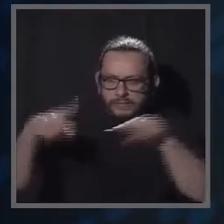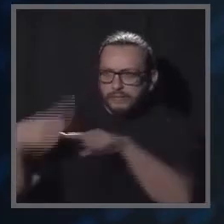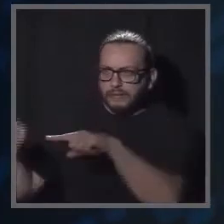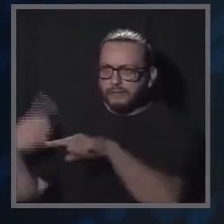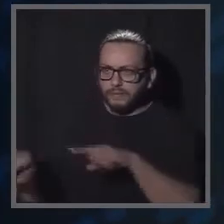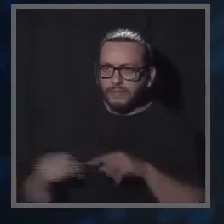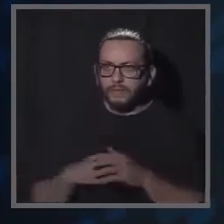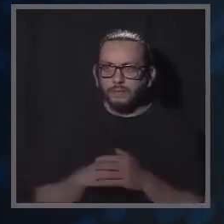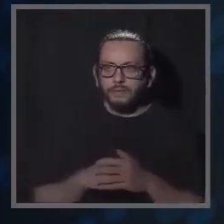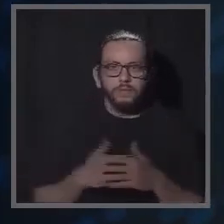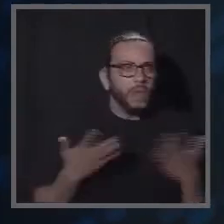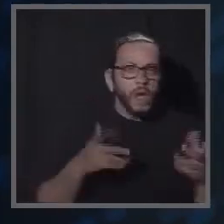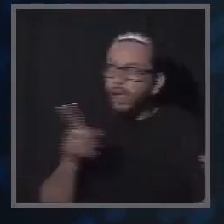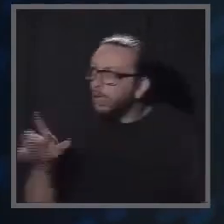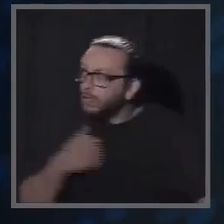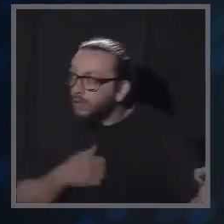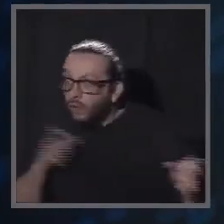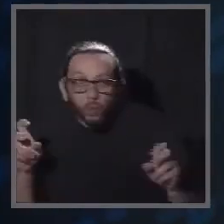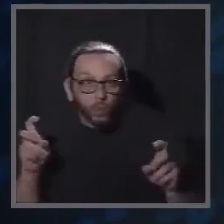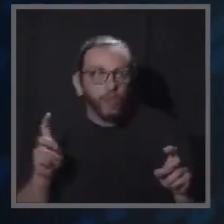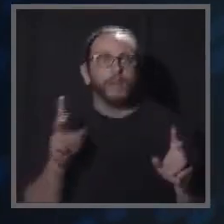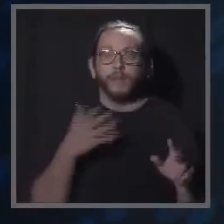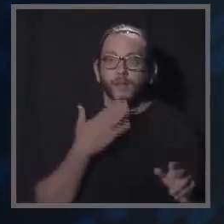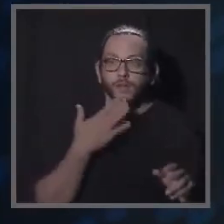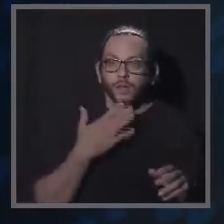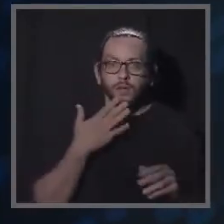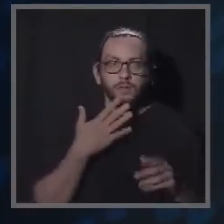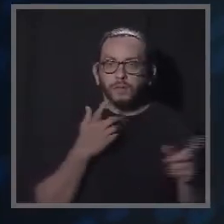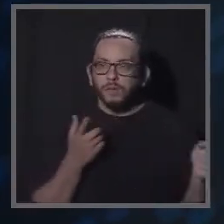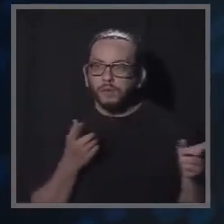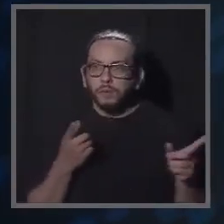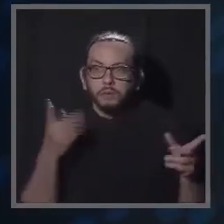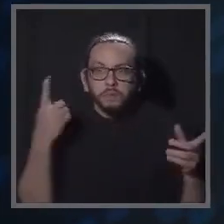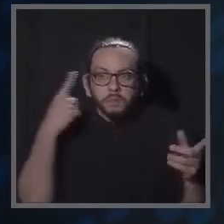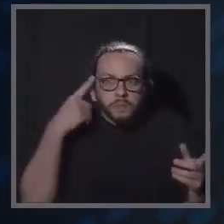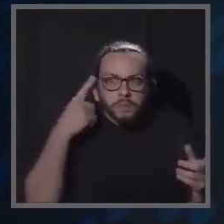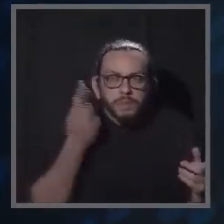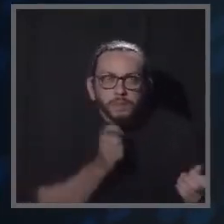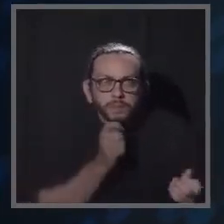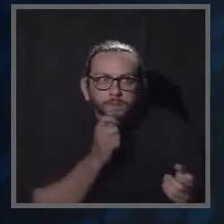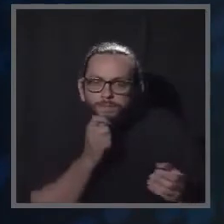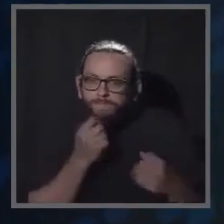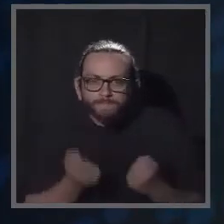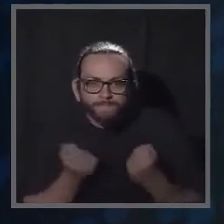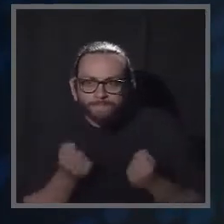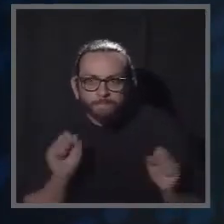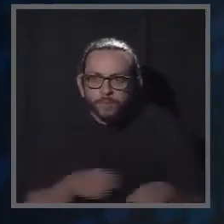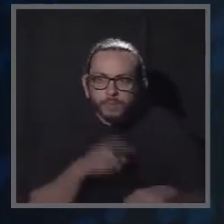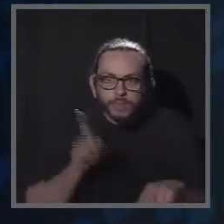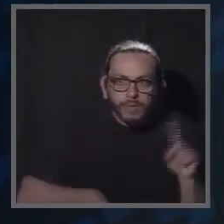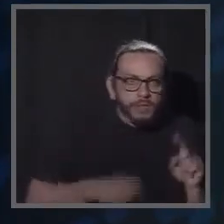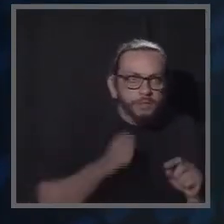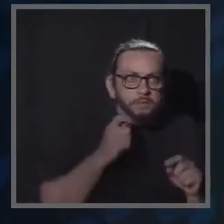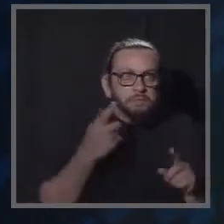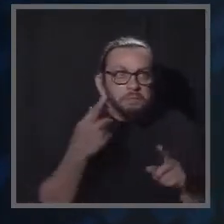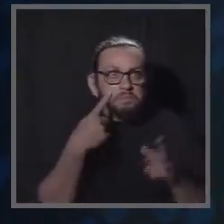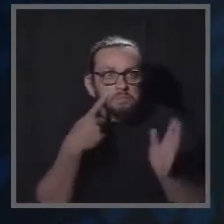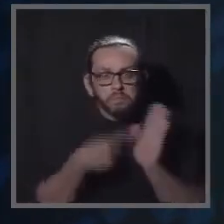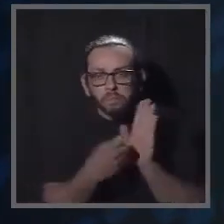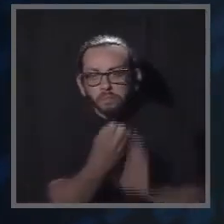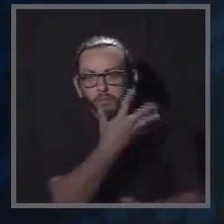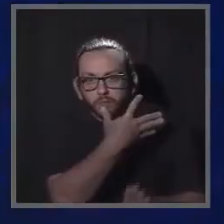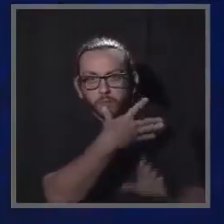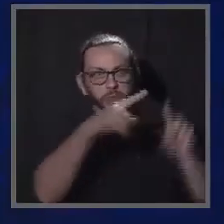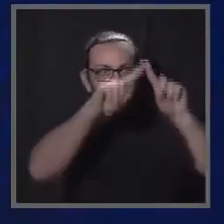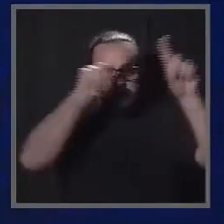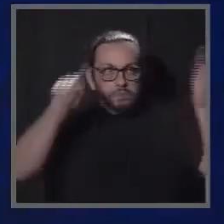you, what are the oh, I don't know if the PowerPoint is in. I don't know